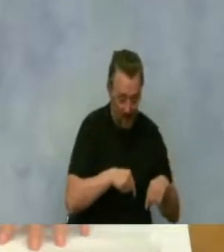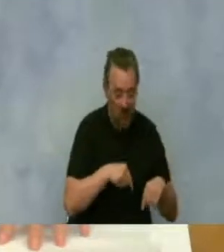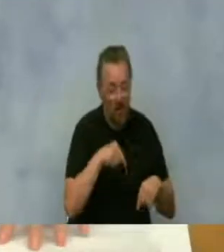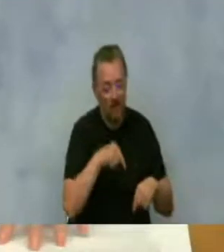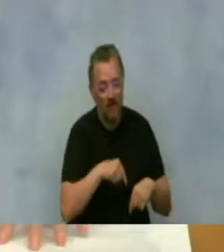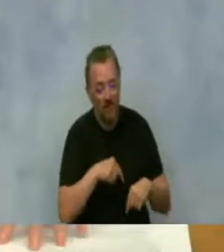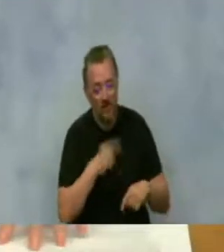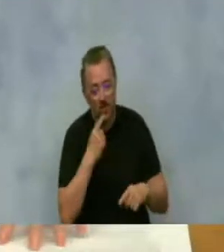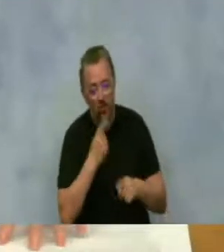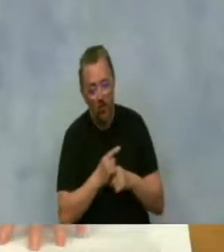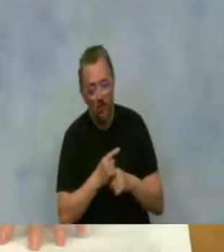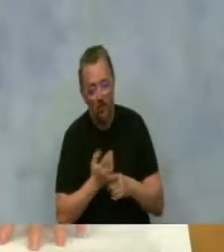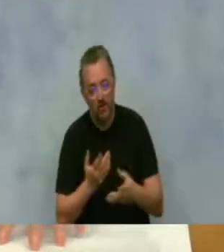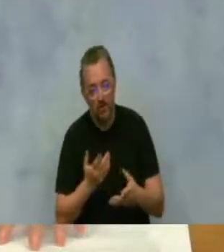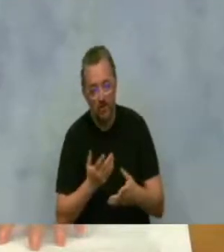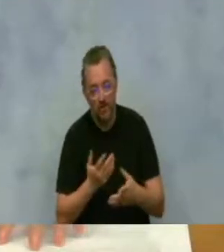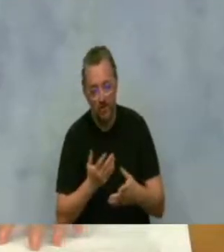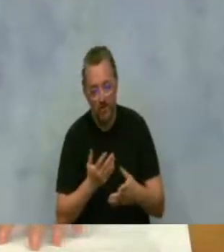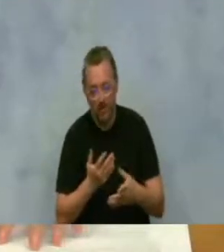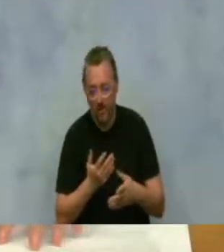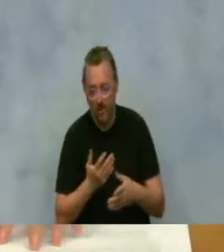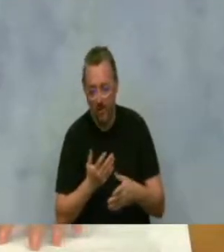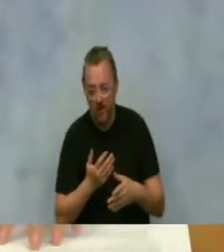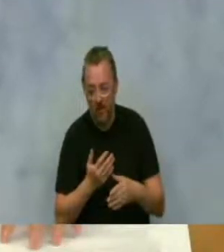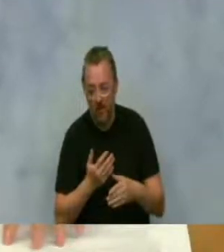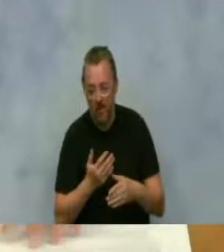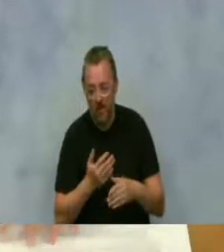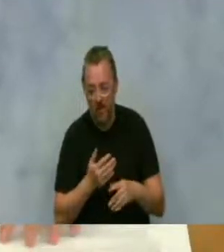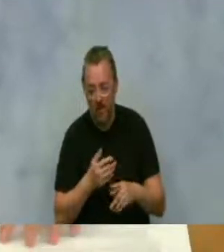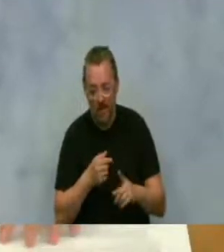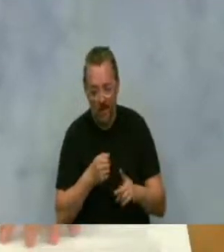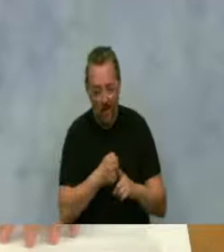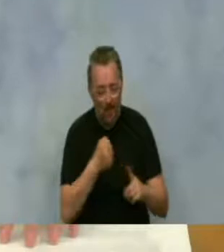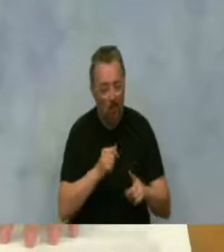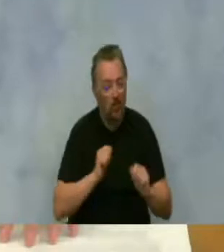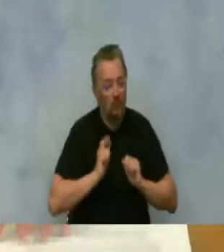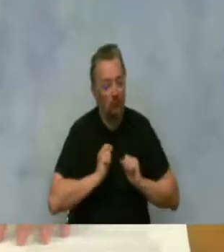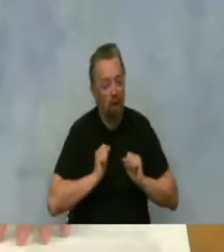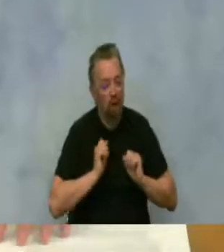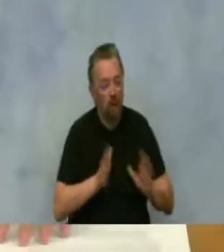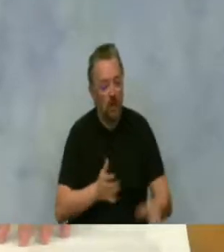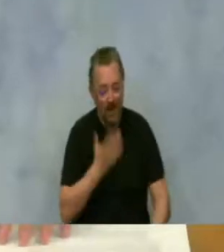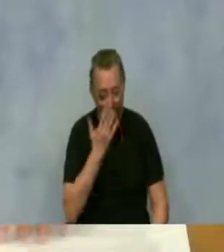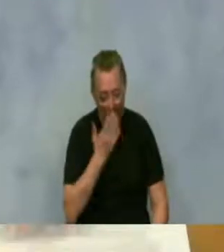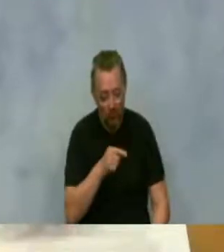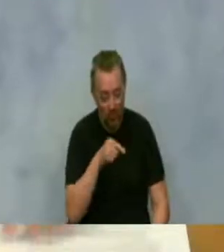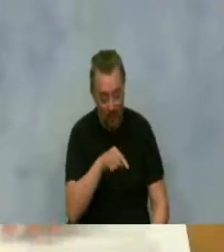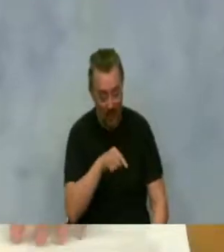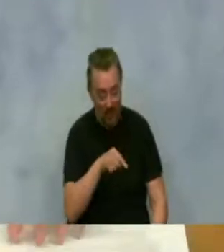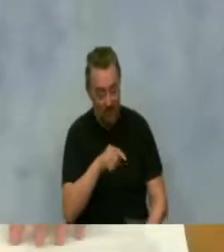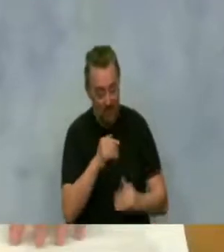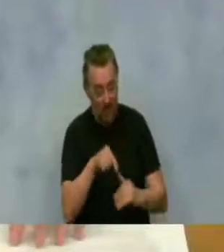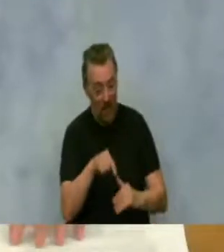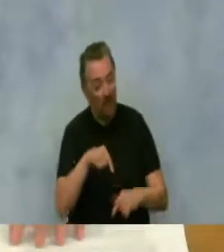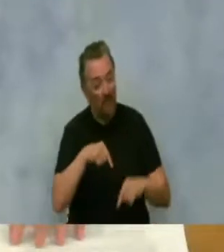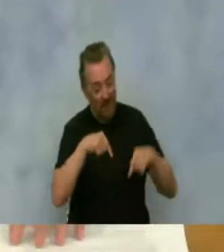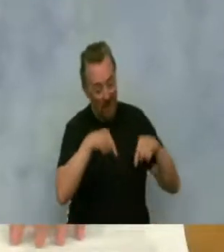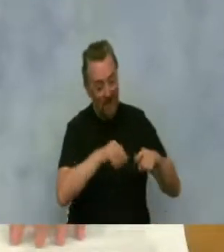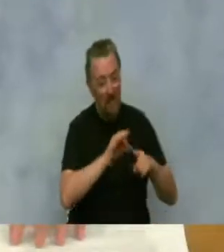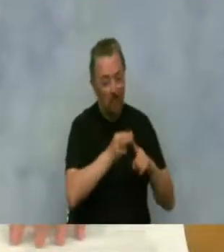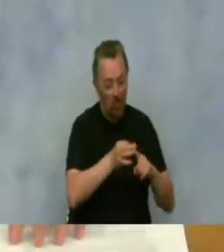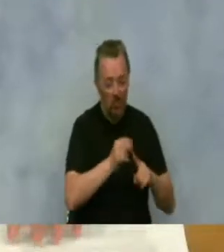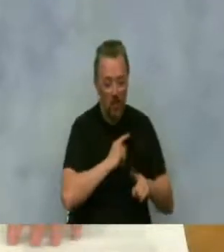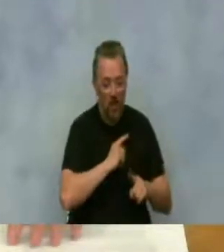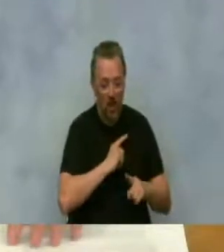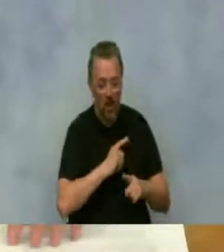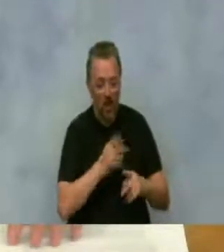the impact in terms of, the retirement age was the important part at this particular point, because it was